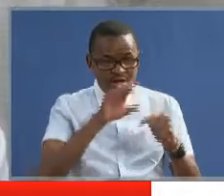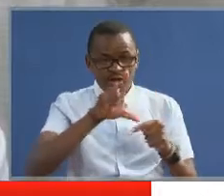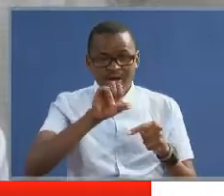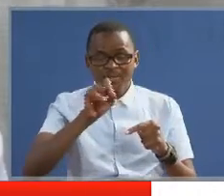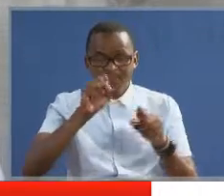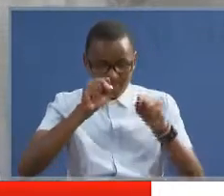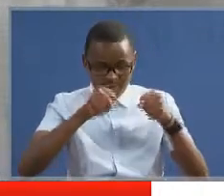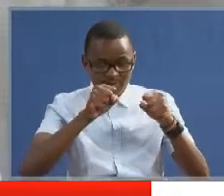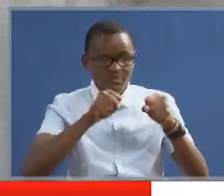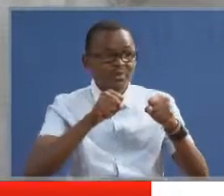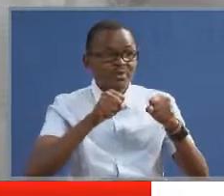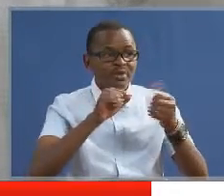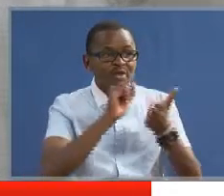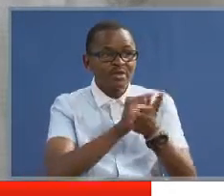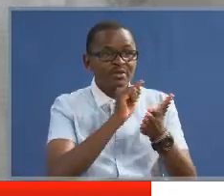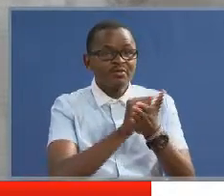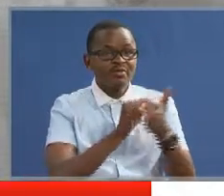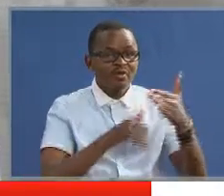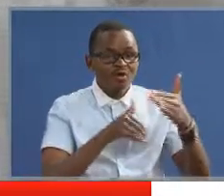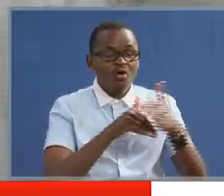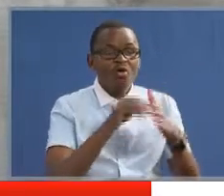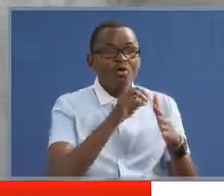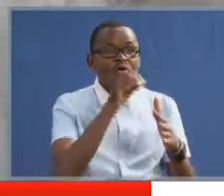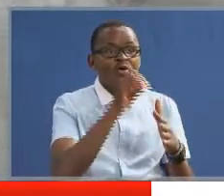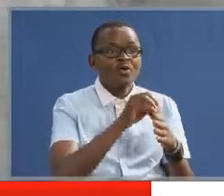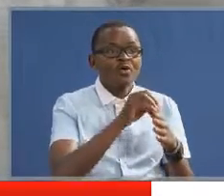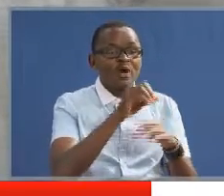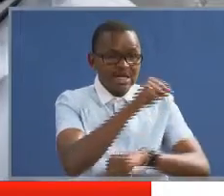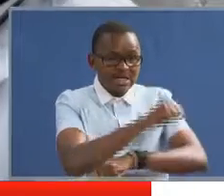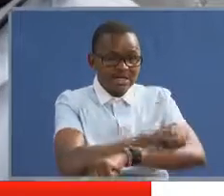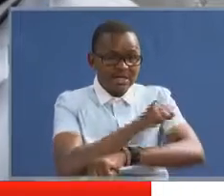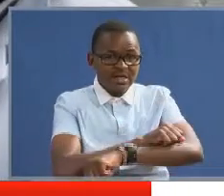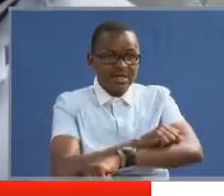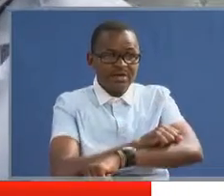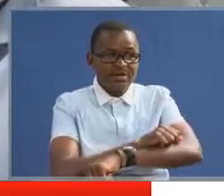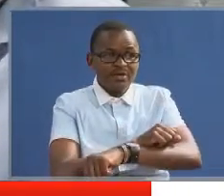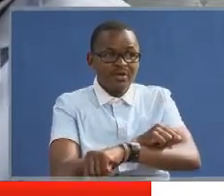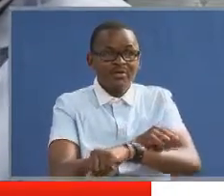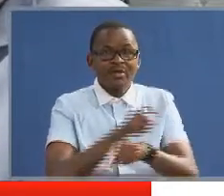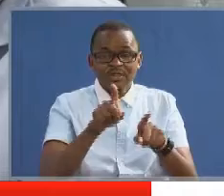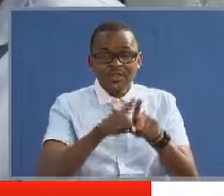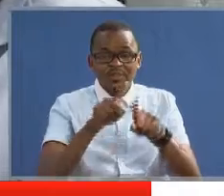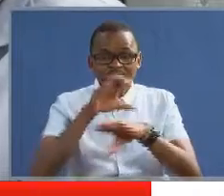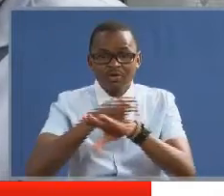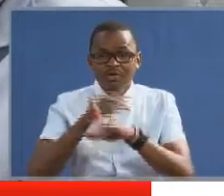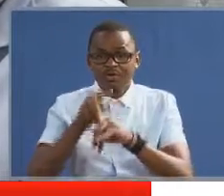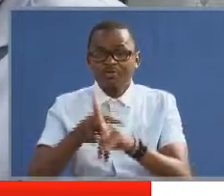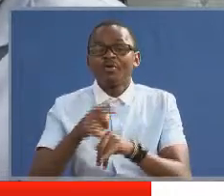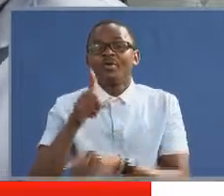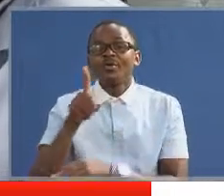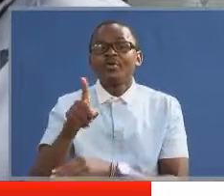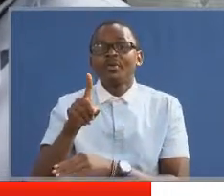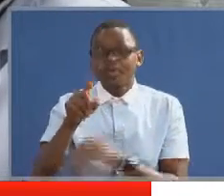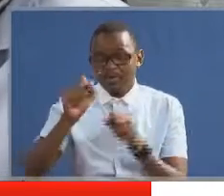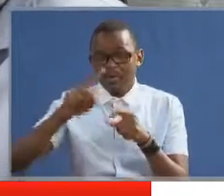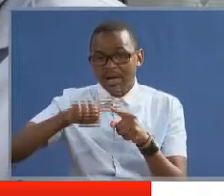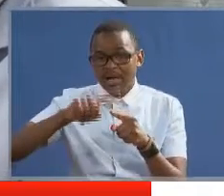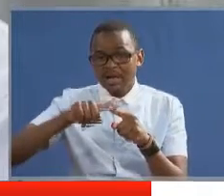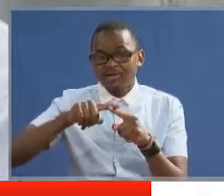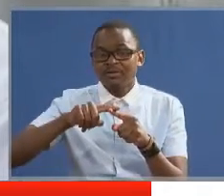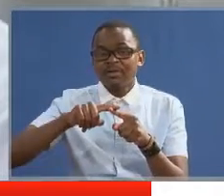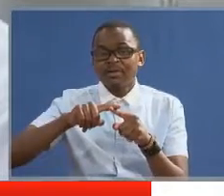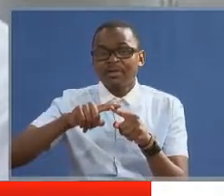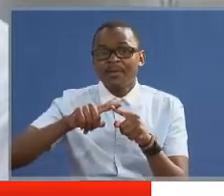which can be thread facelift or standard facelift. Or the fat that you've gotten from your lipo, you can add on your